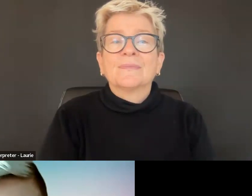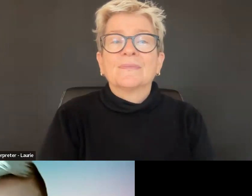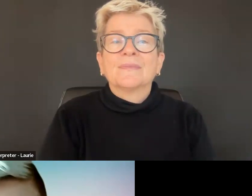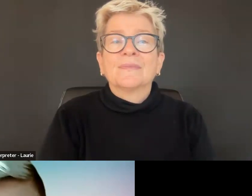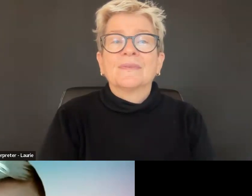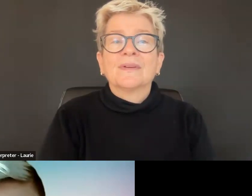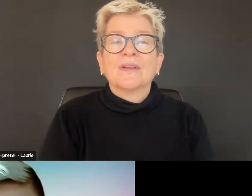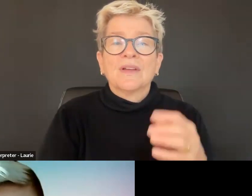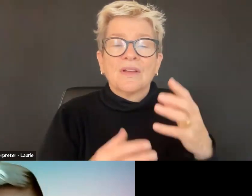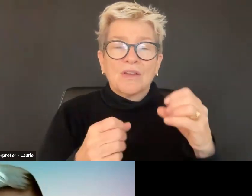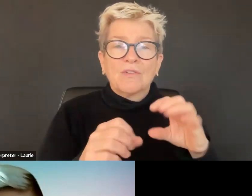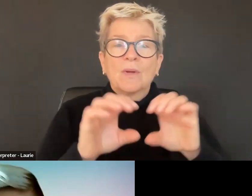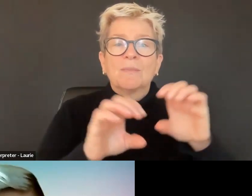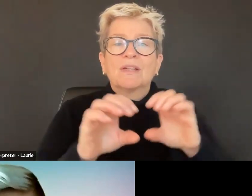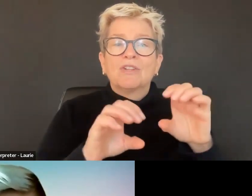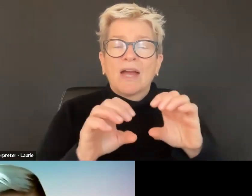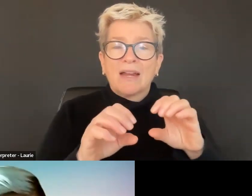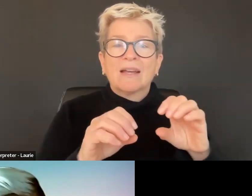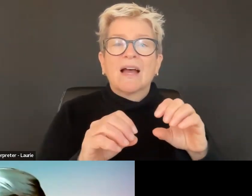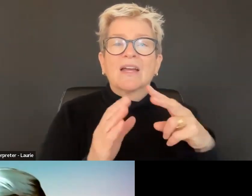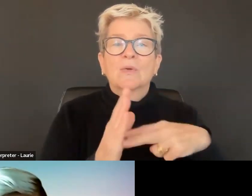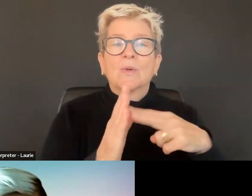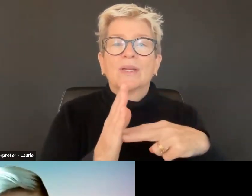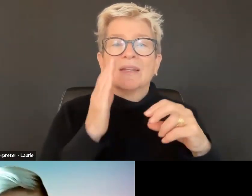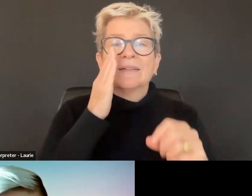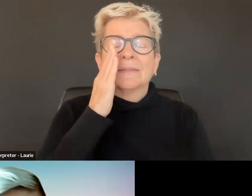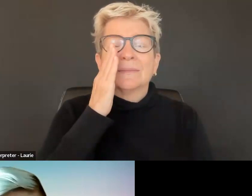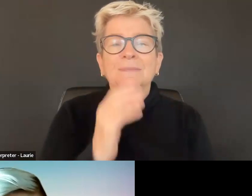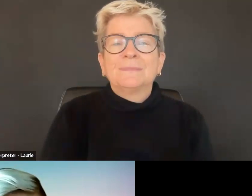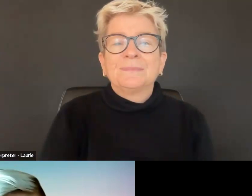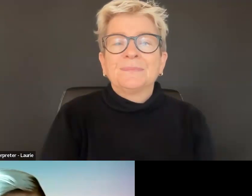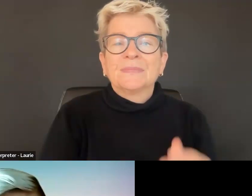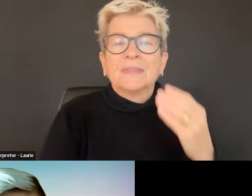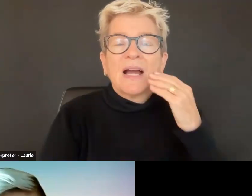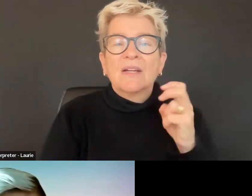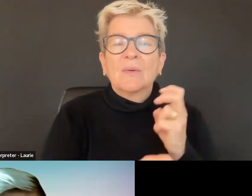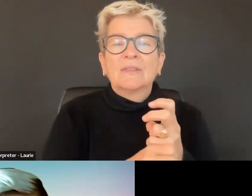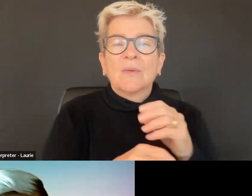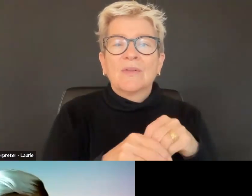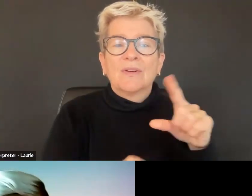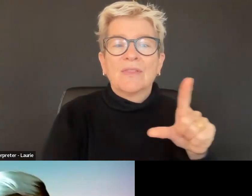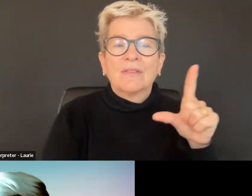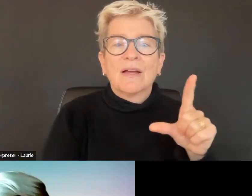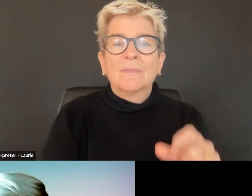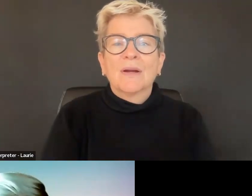If you want to throw it in the chat, I'll go ahead and read it out. I know it's a little hard when you're in the library.